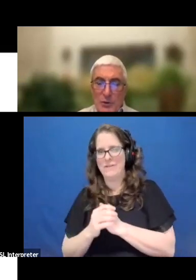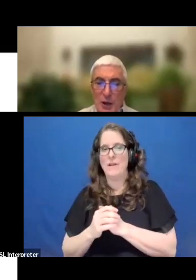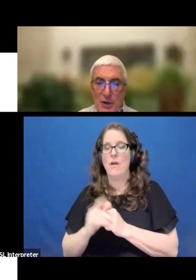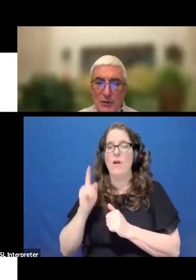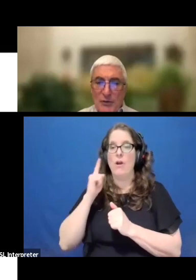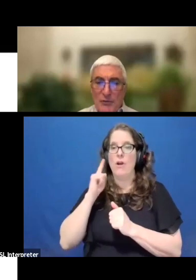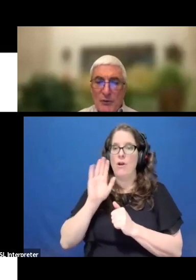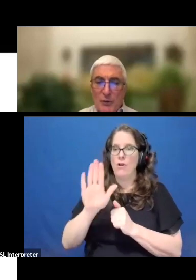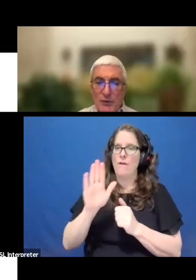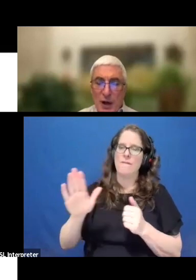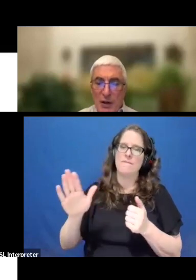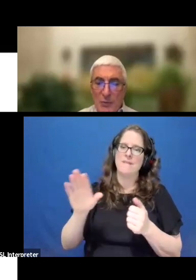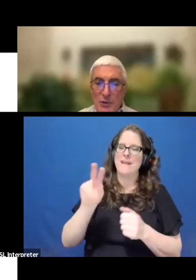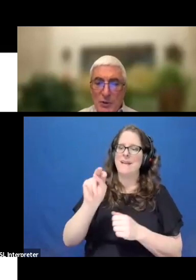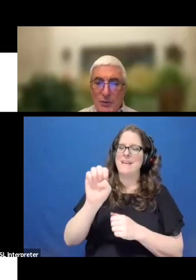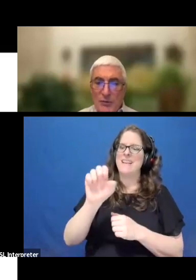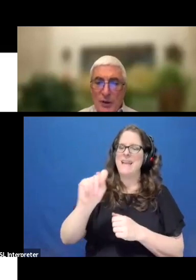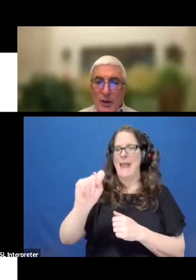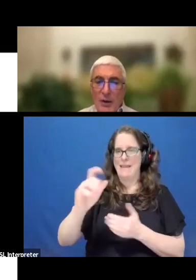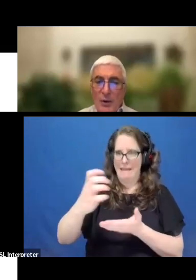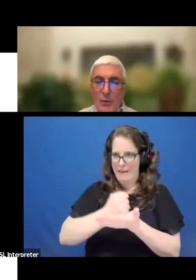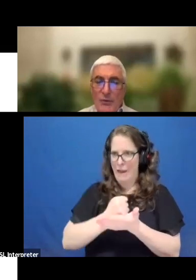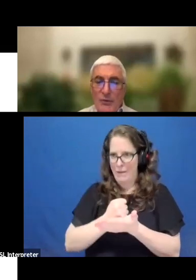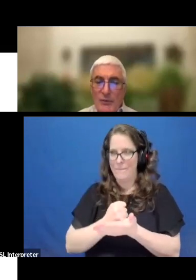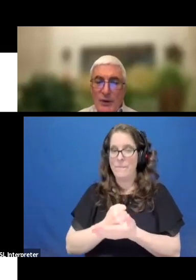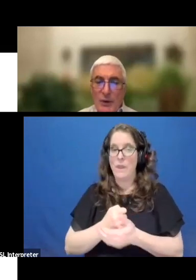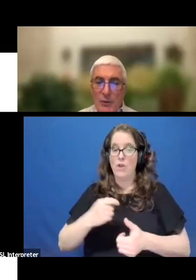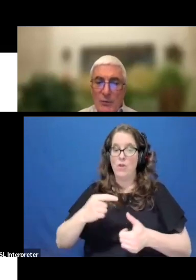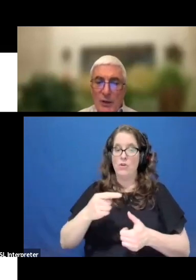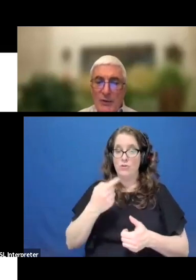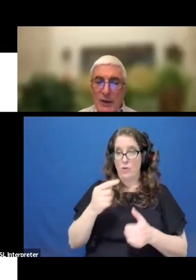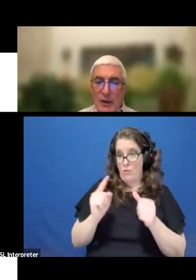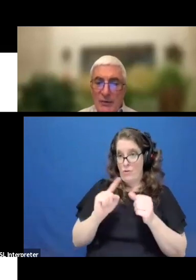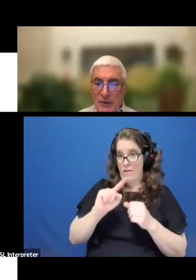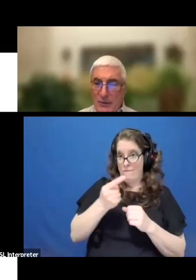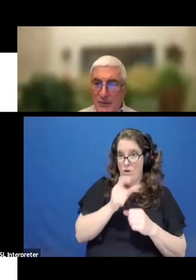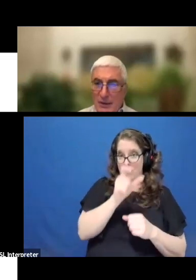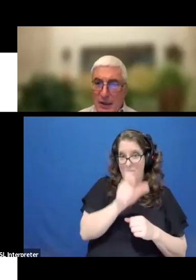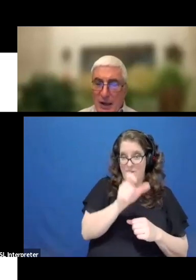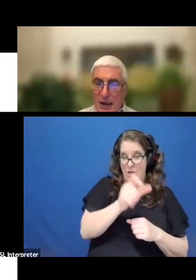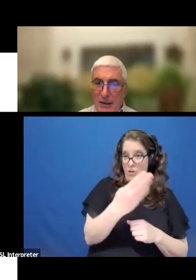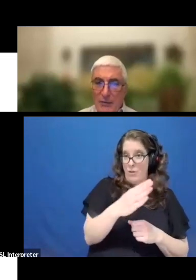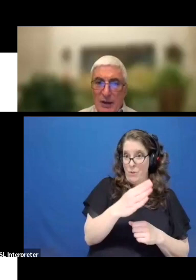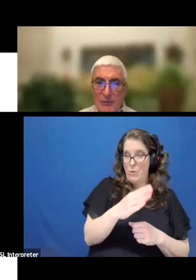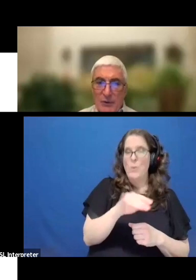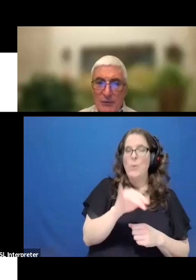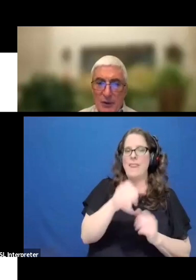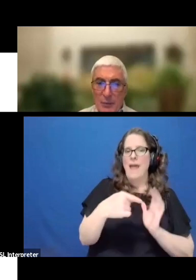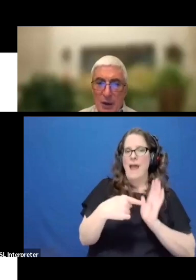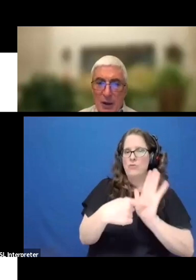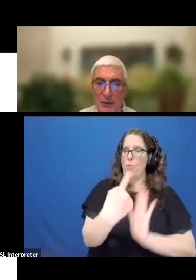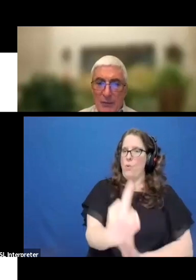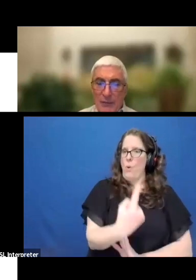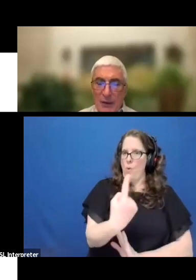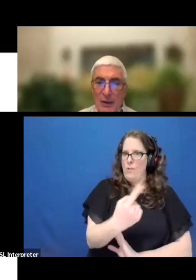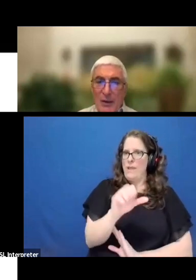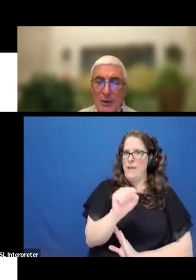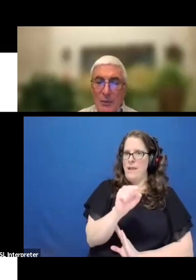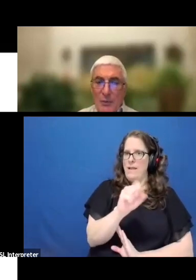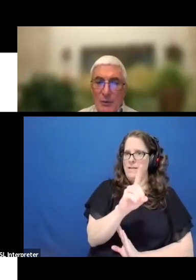different situations. The first column shows her receiving only the SSDI of $850 a